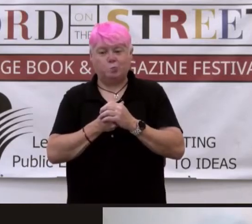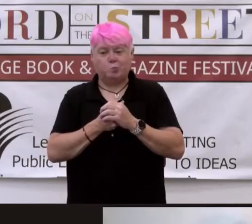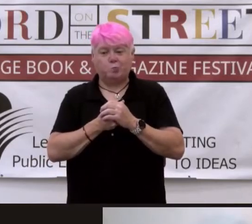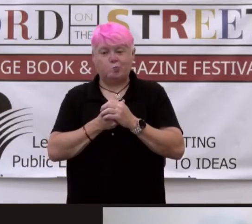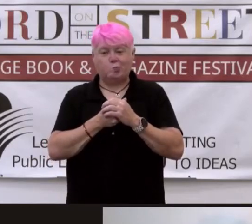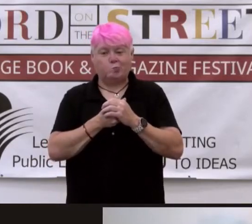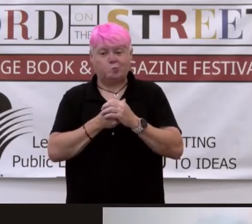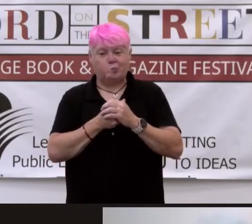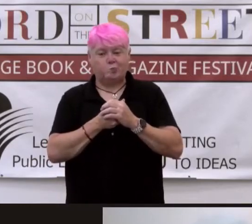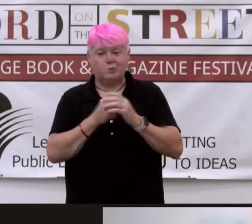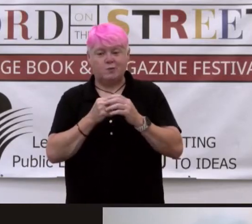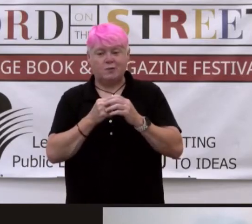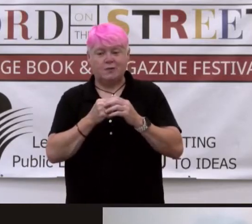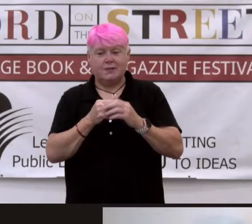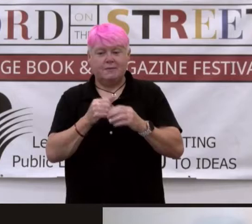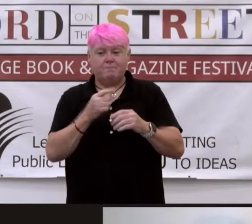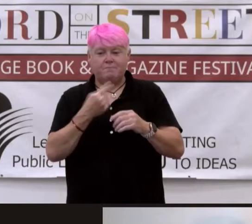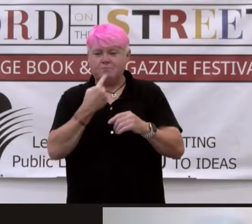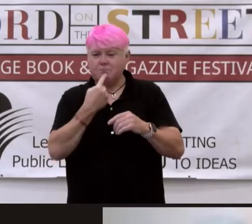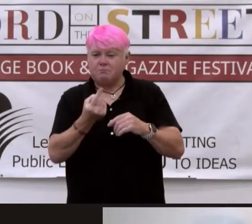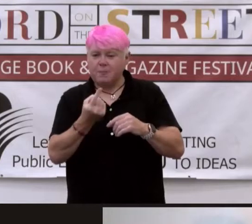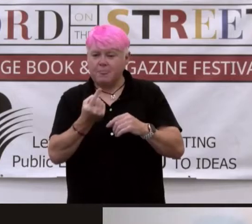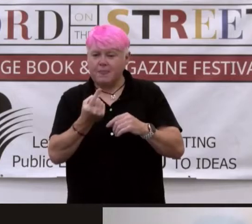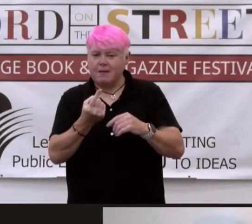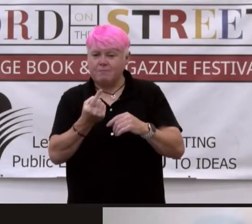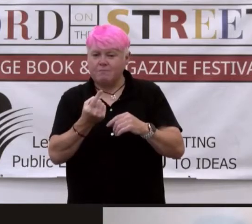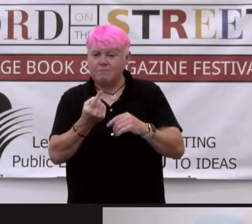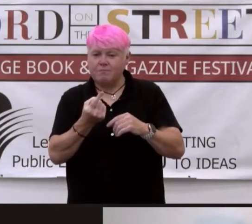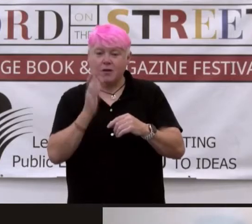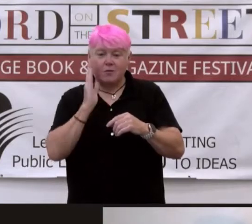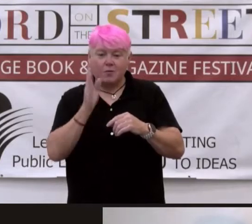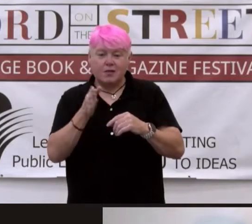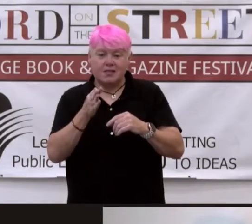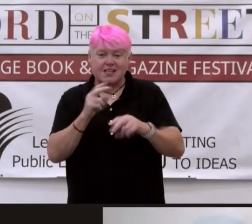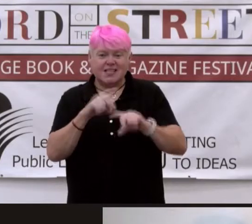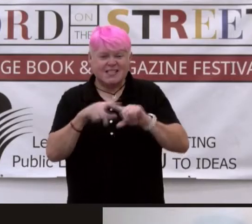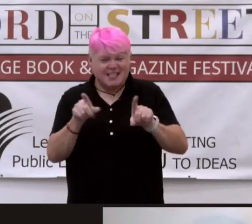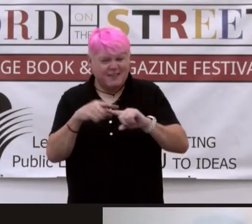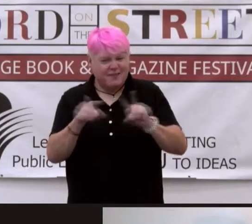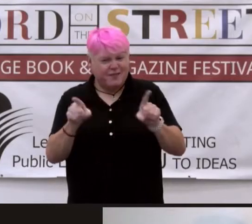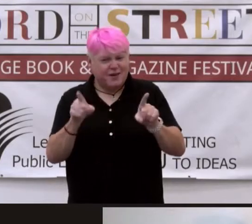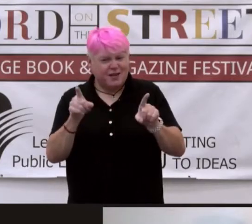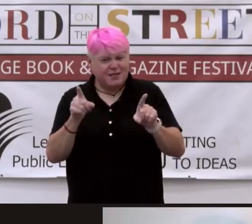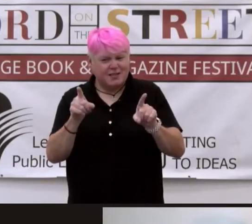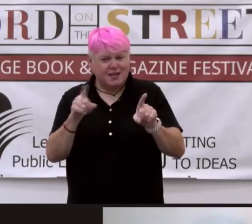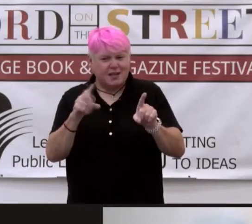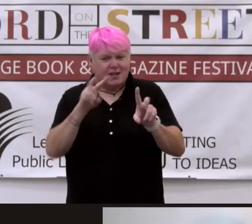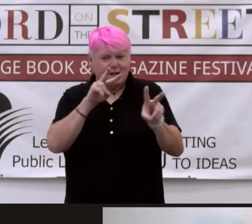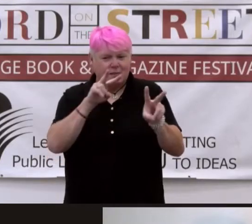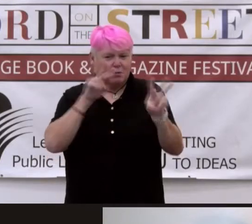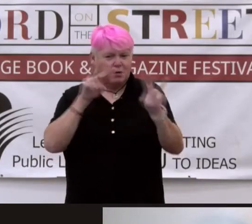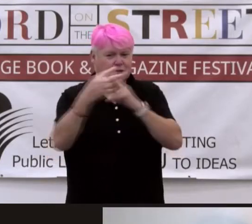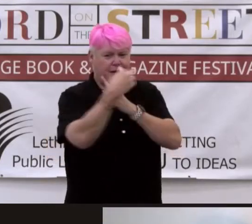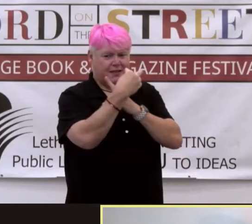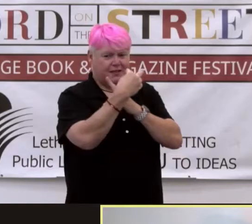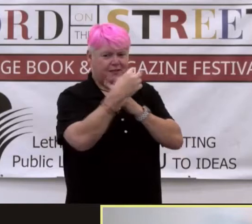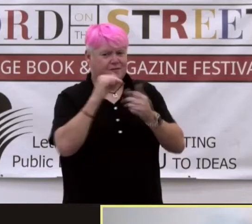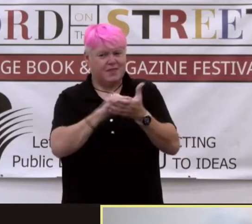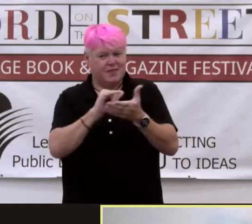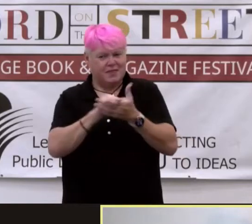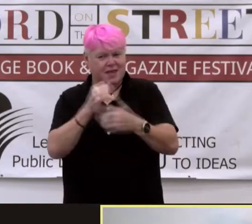Excellent. Comment on the audio and the podcast element. It was such a unique perspective and made the story much more rich and complex. Well, thank